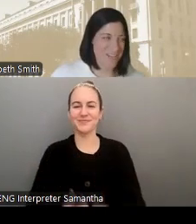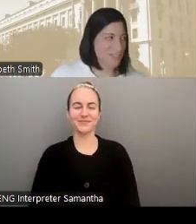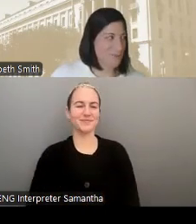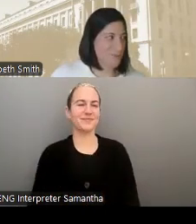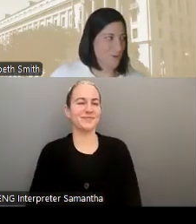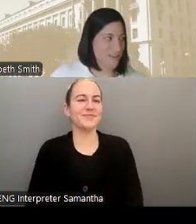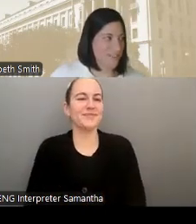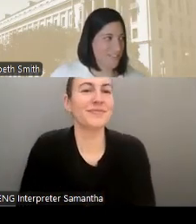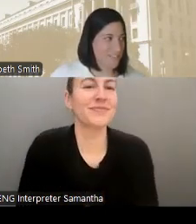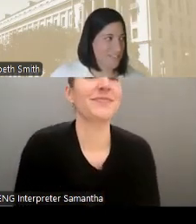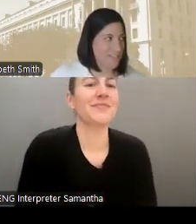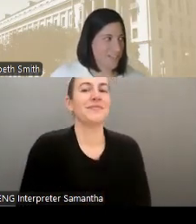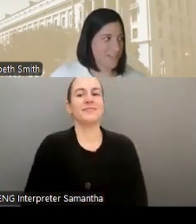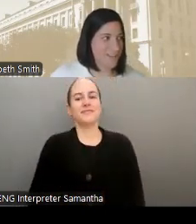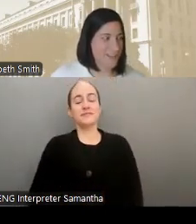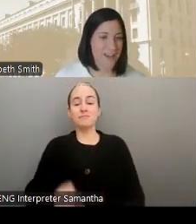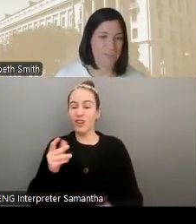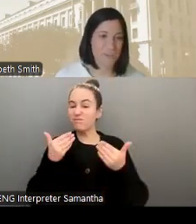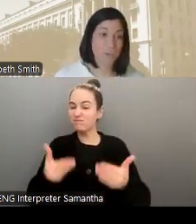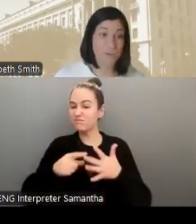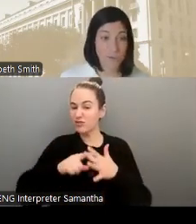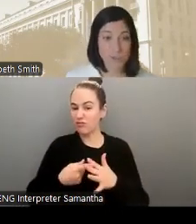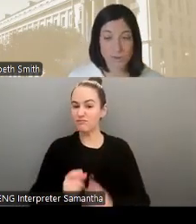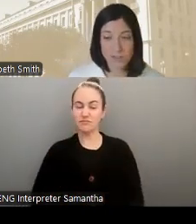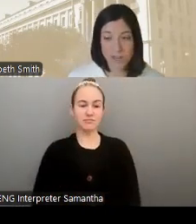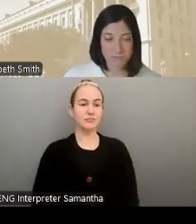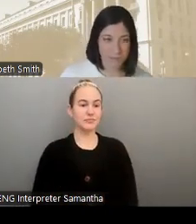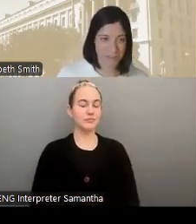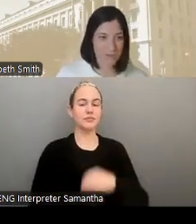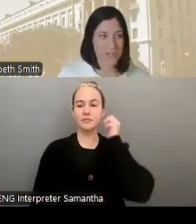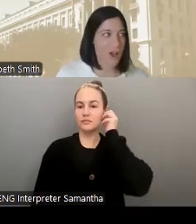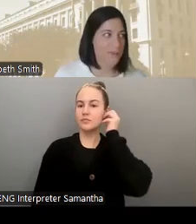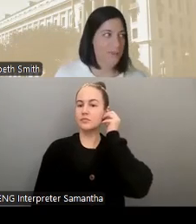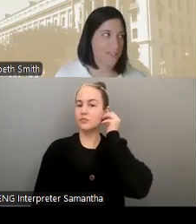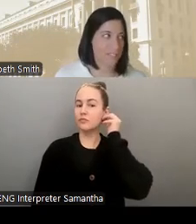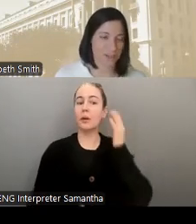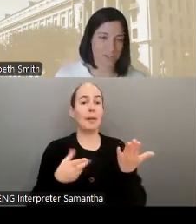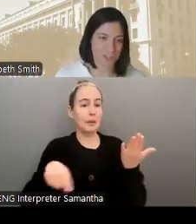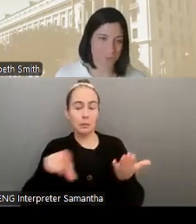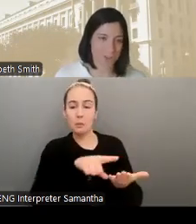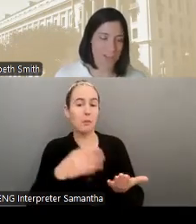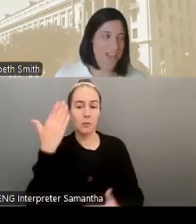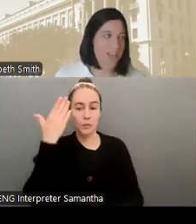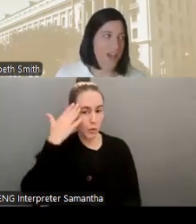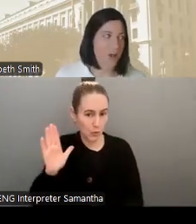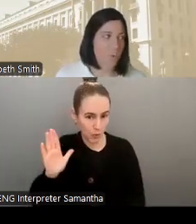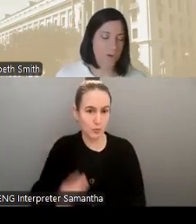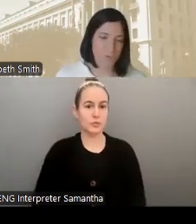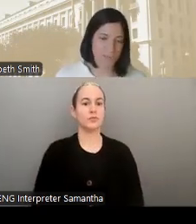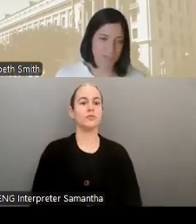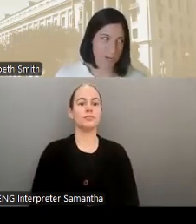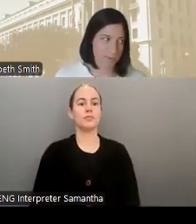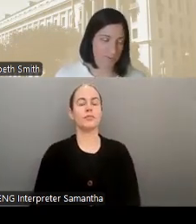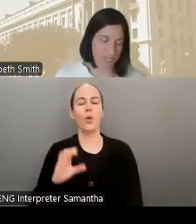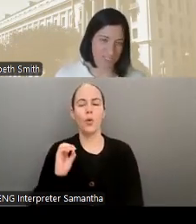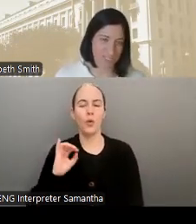All right, so we'll go ahead and get started. So for those who are not familiar, the Office of the Inspector General works